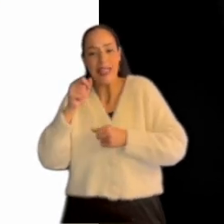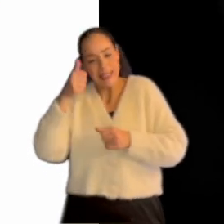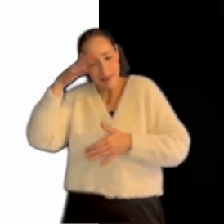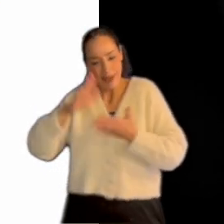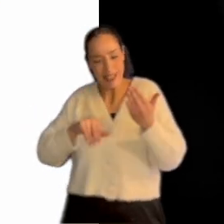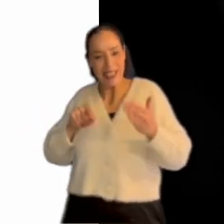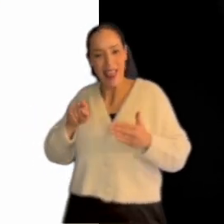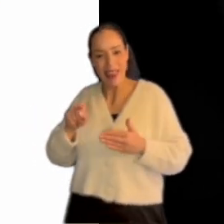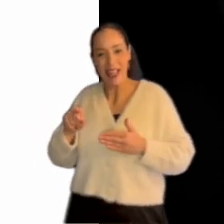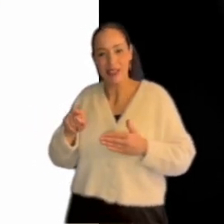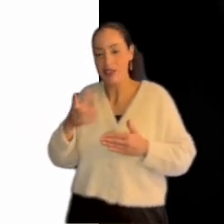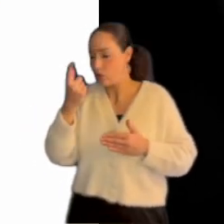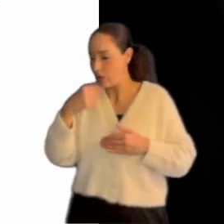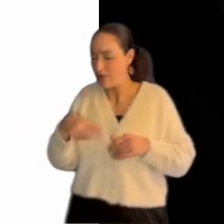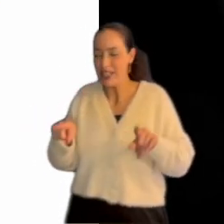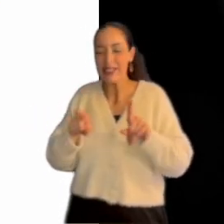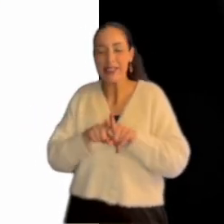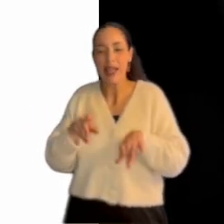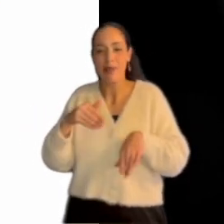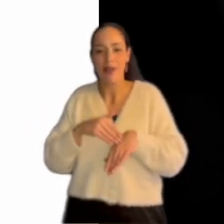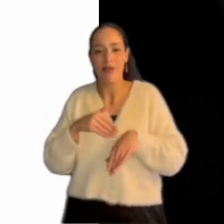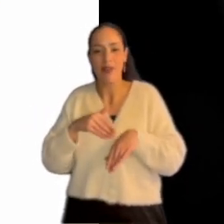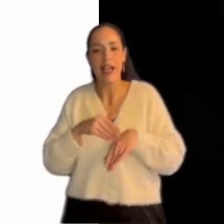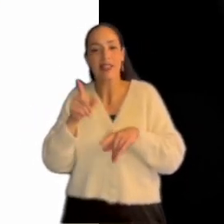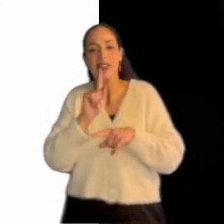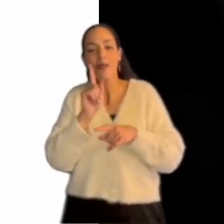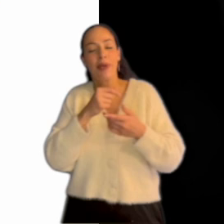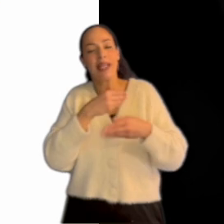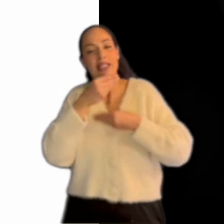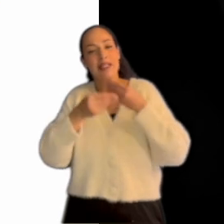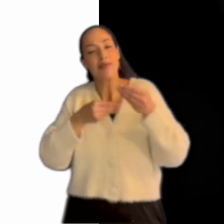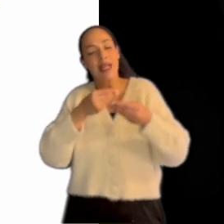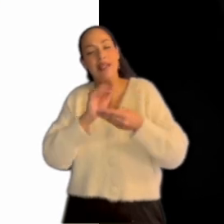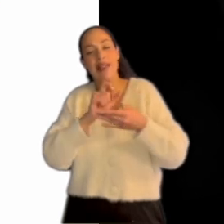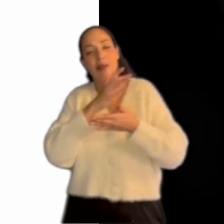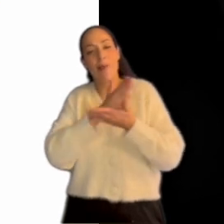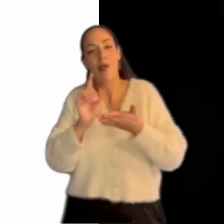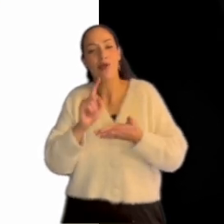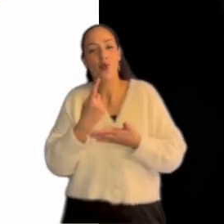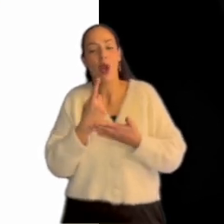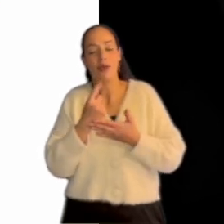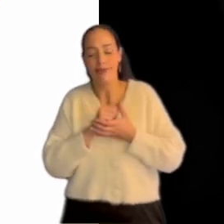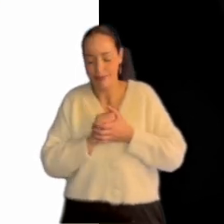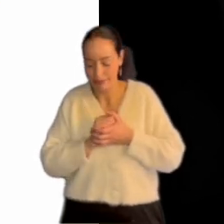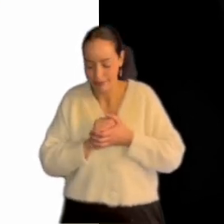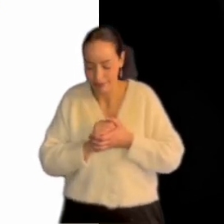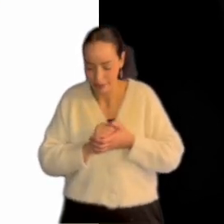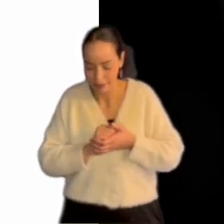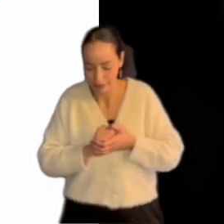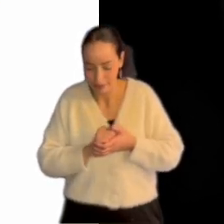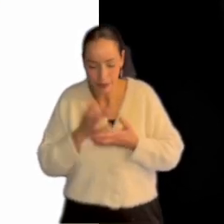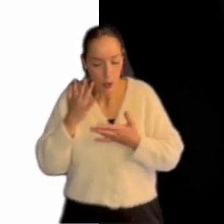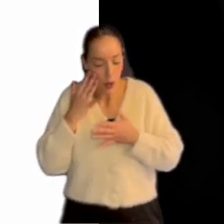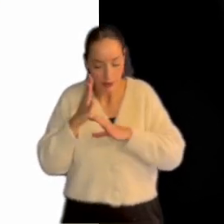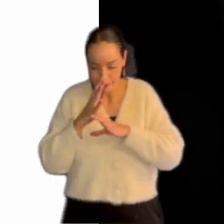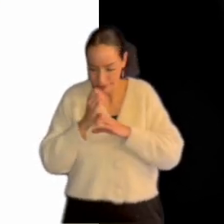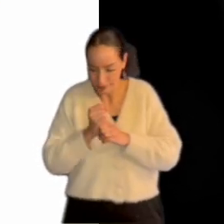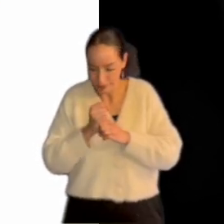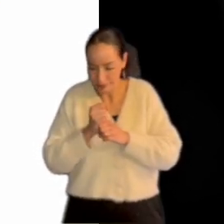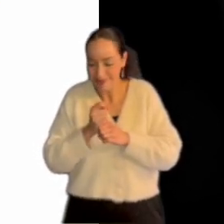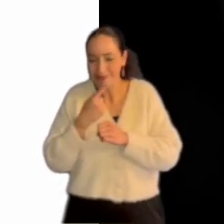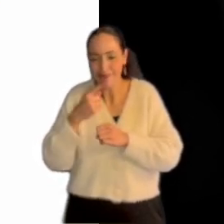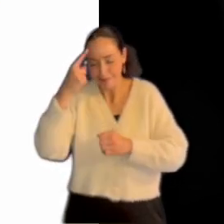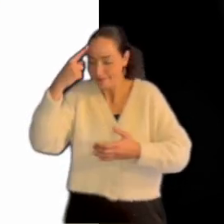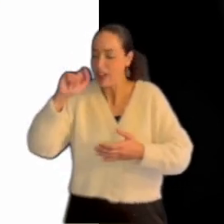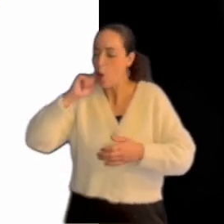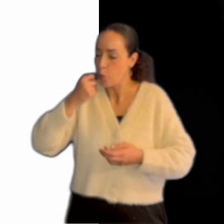1. Put quite simply, when we make a commitment to sit beside someone in their darkness, it casts a shadow over our own lives, and